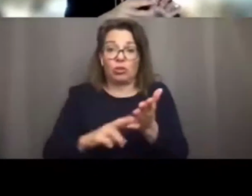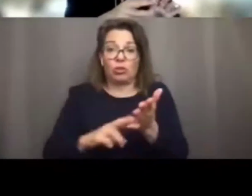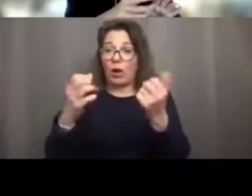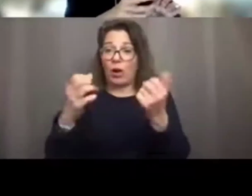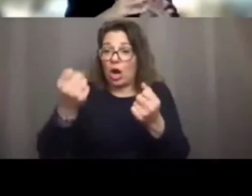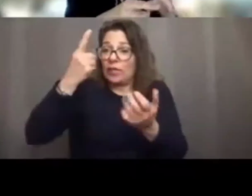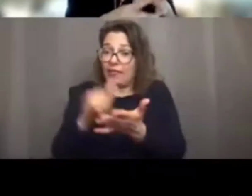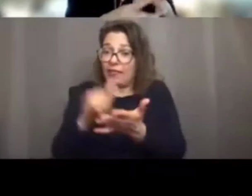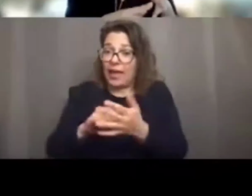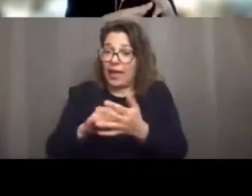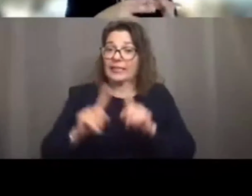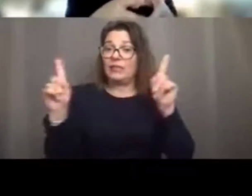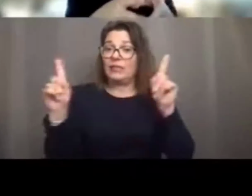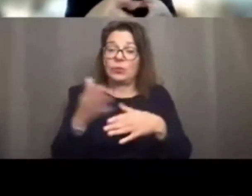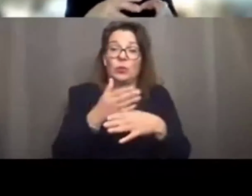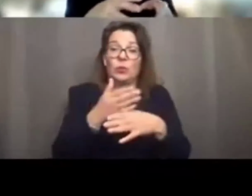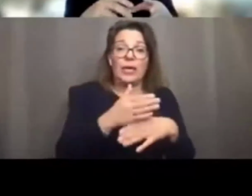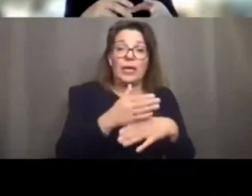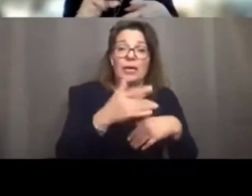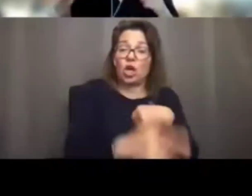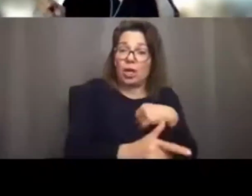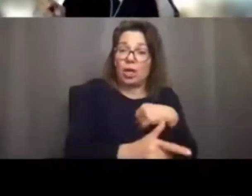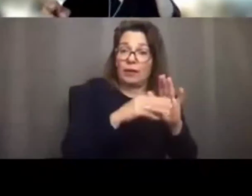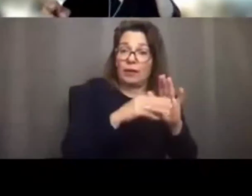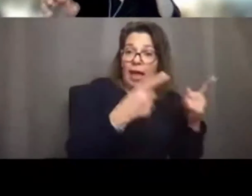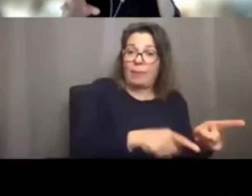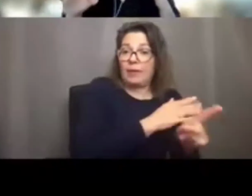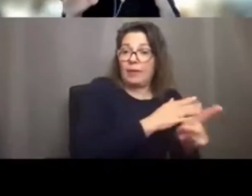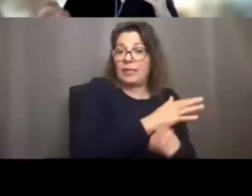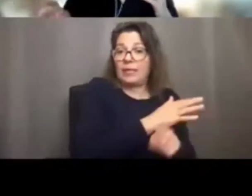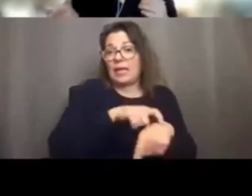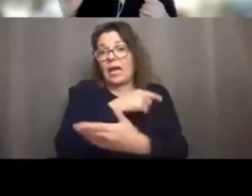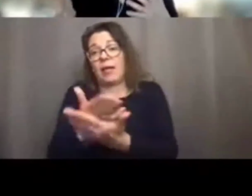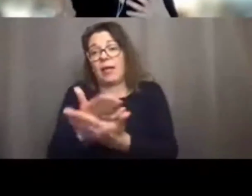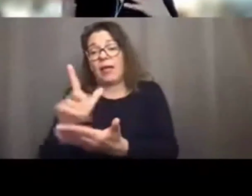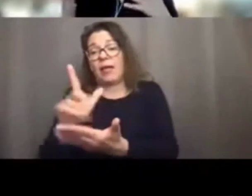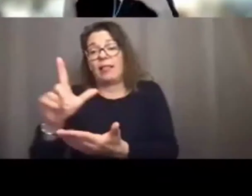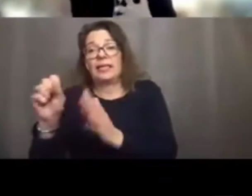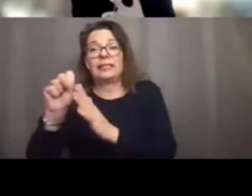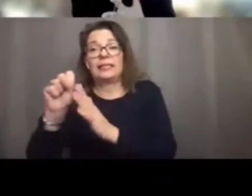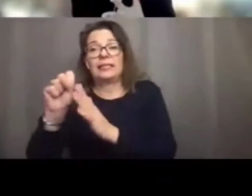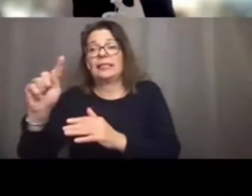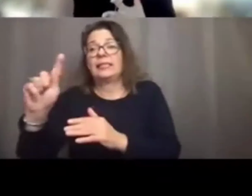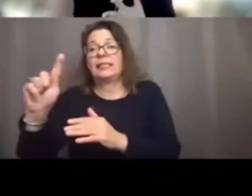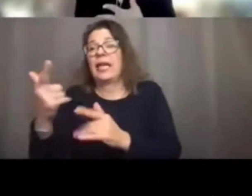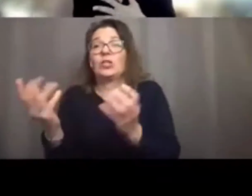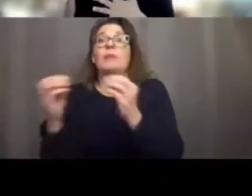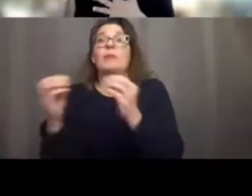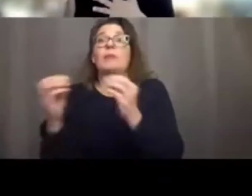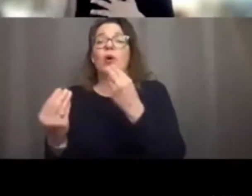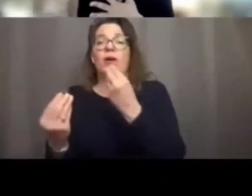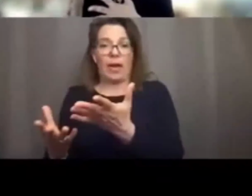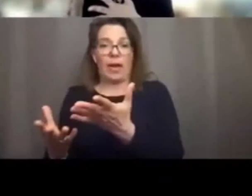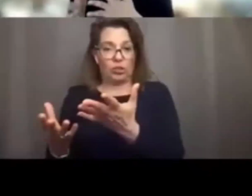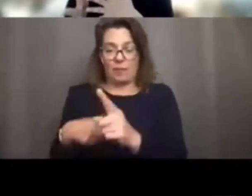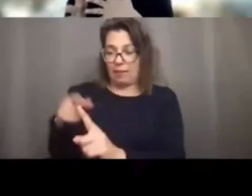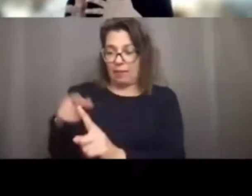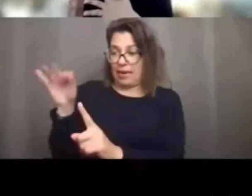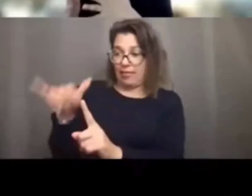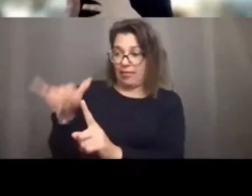information, the differences between males and females early on, and by the time you reach the late stage, you may have more information about, whether or